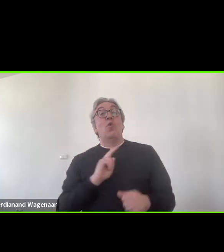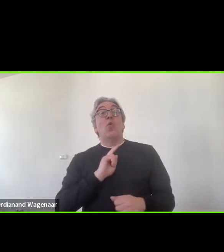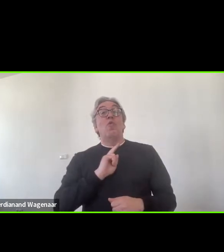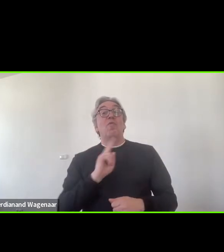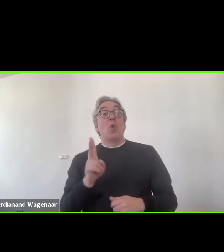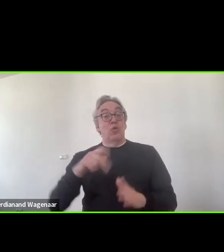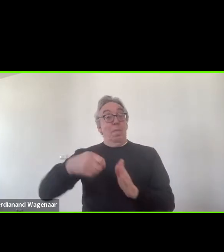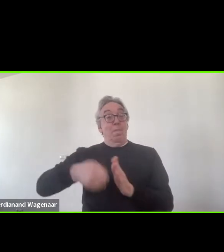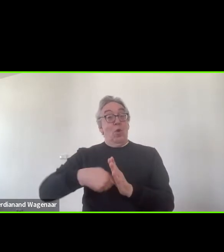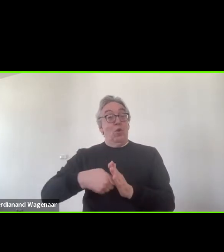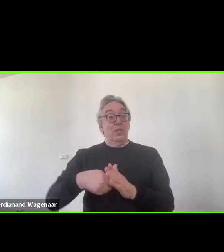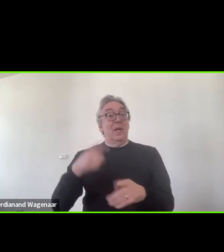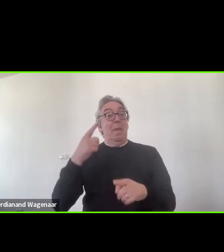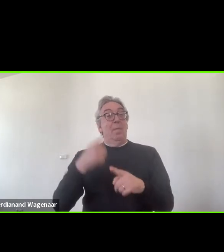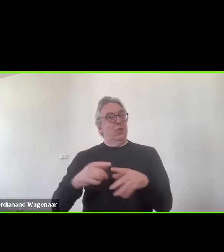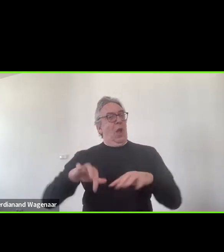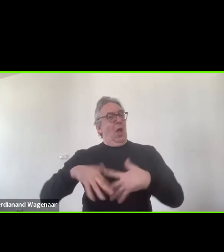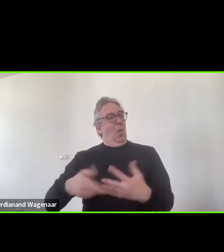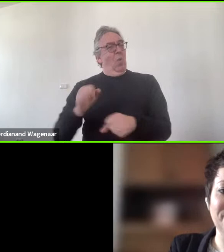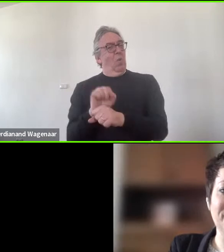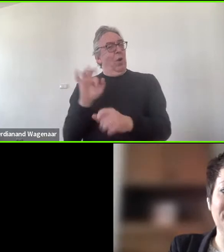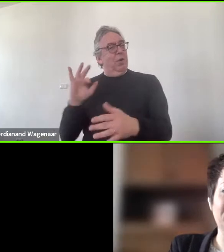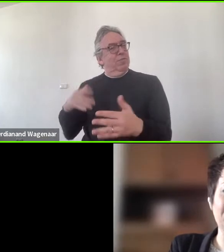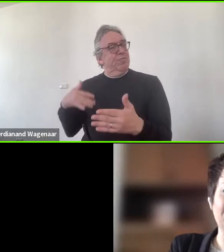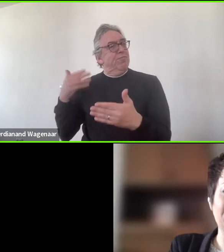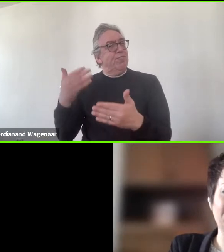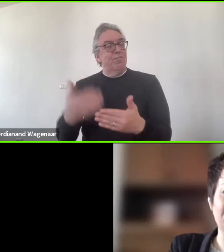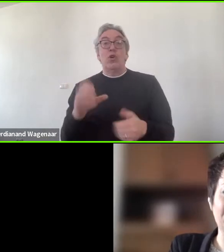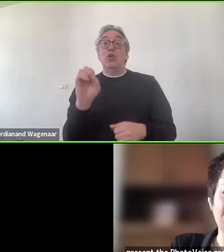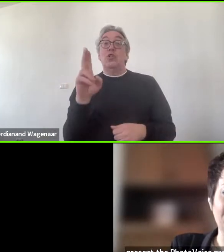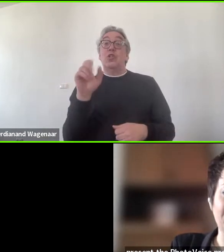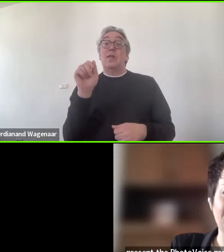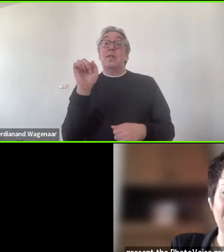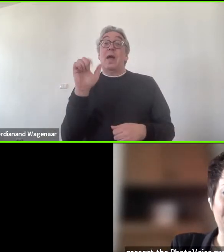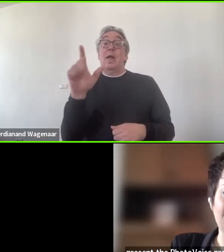methodology. Chantal, over to you.